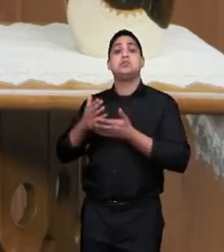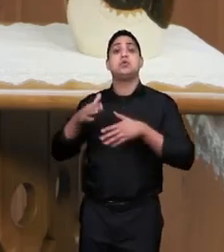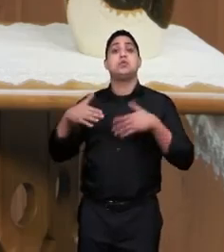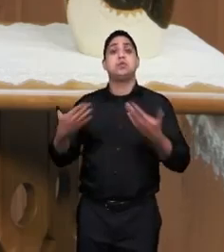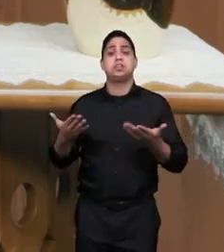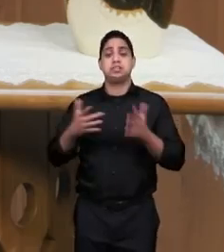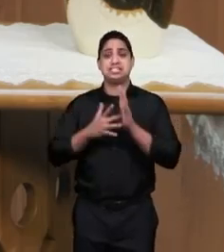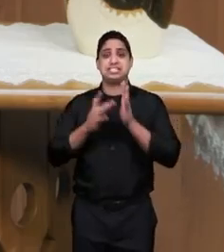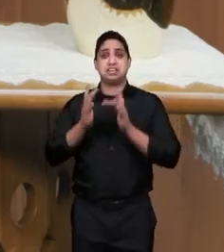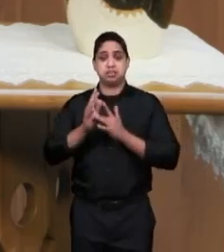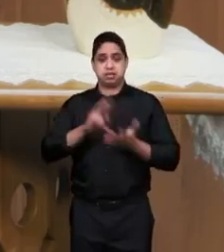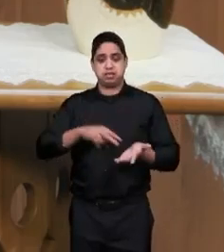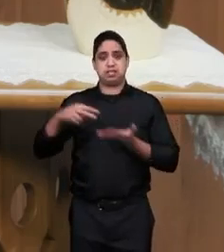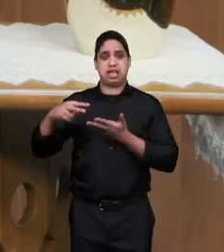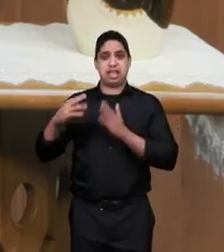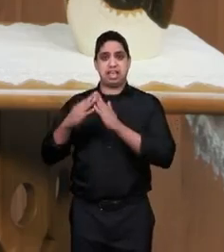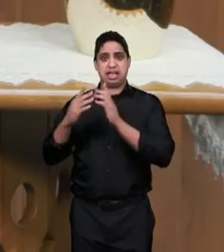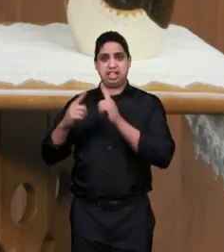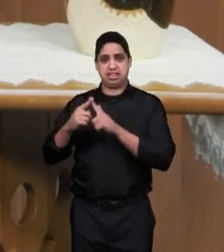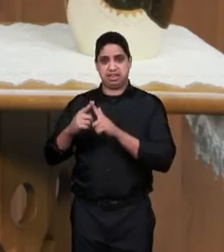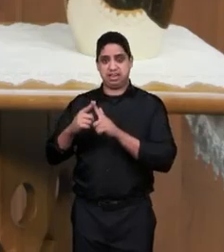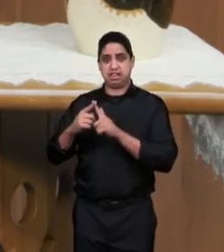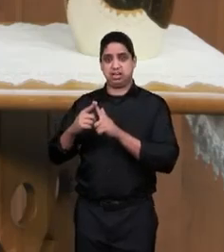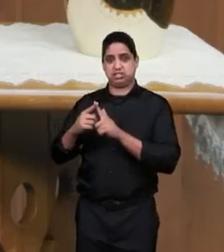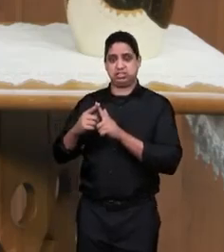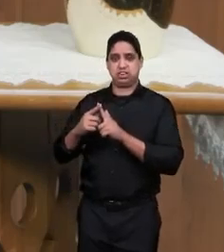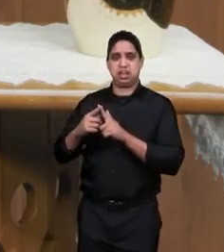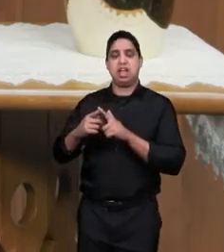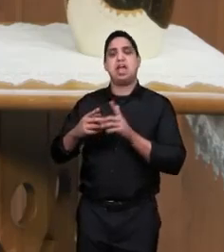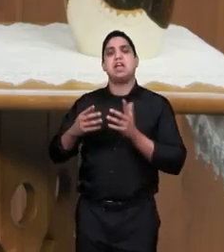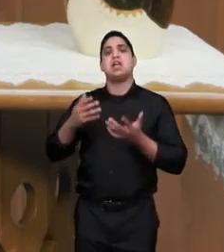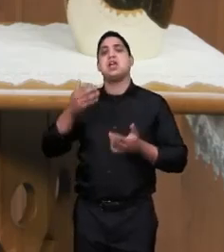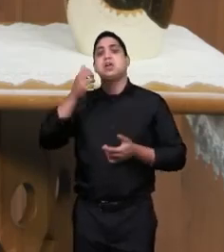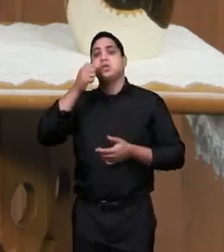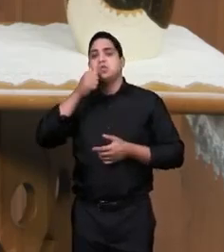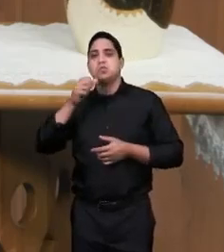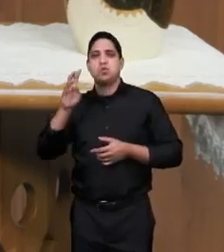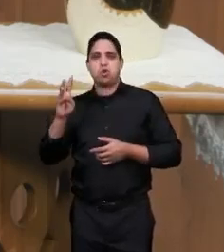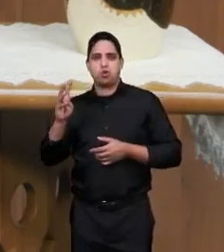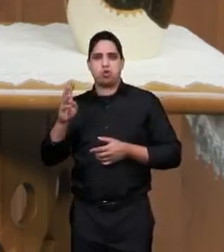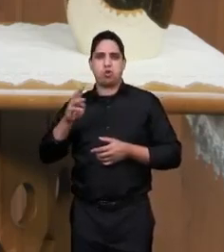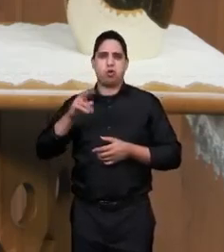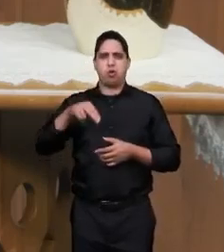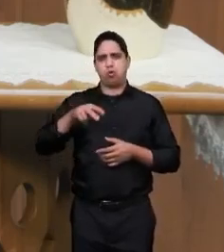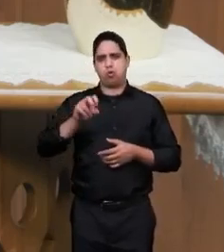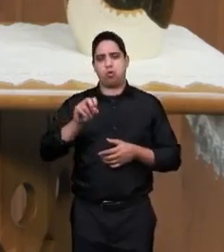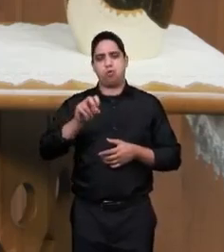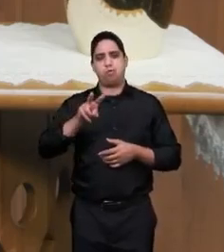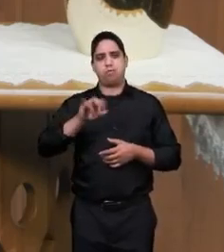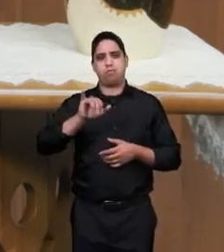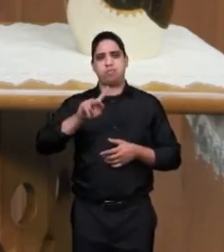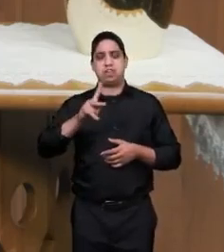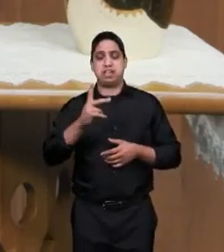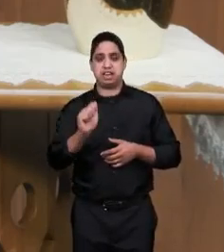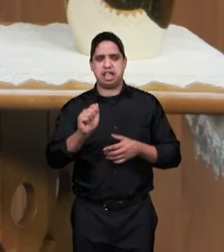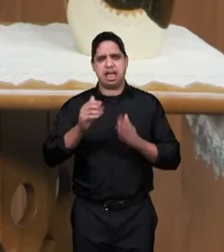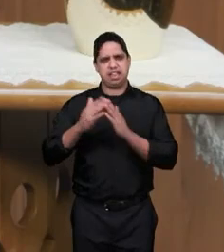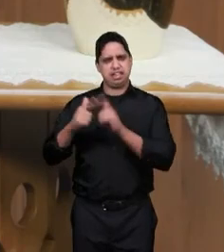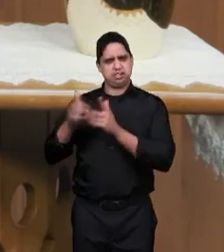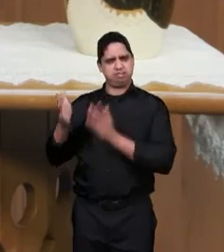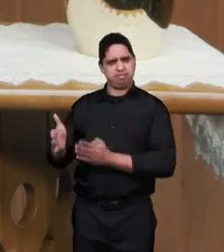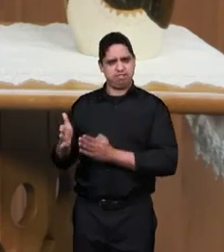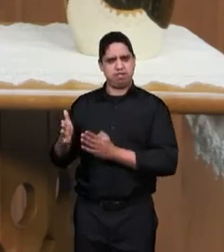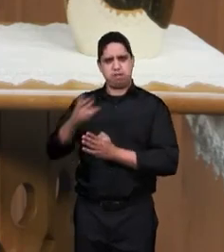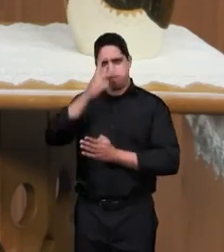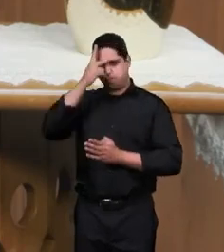the Lord Jesus and the church and those that use the heifer. It speaks of the faithful church, those that are integrated into